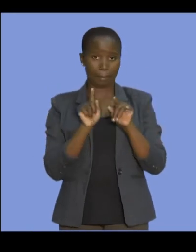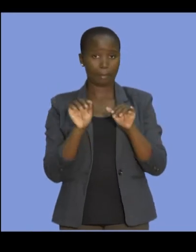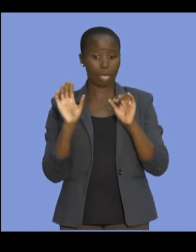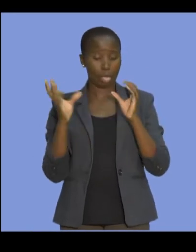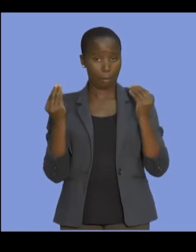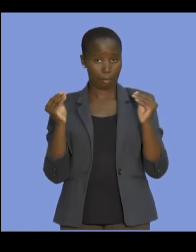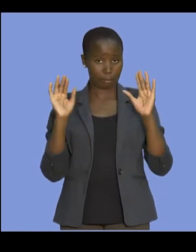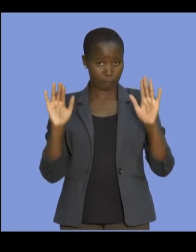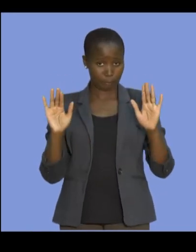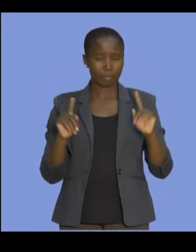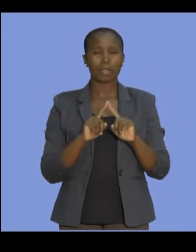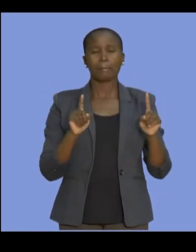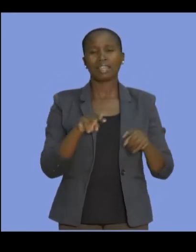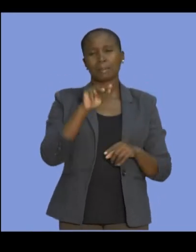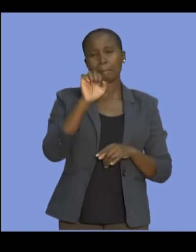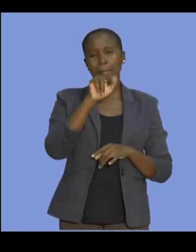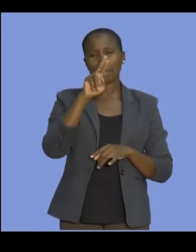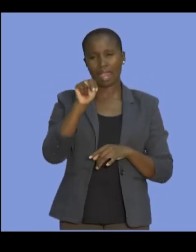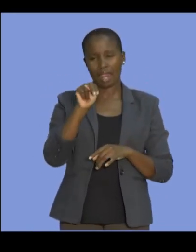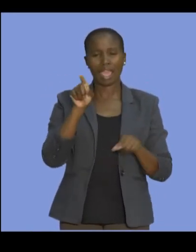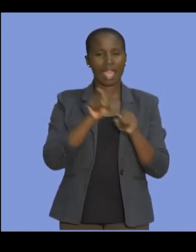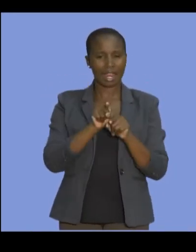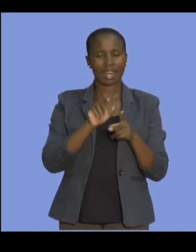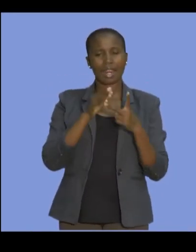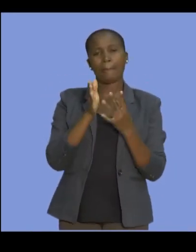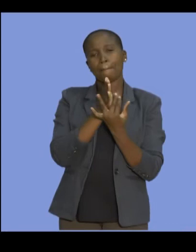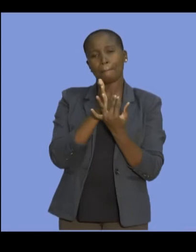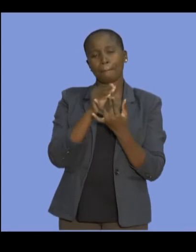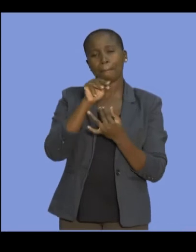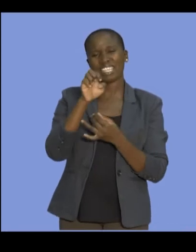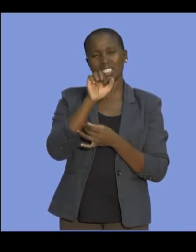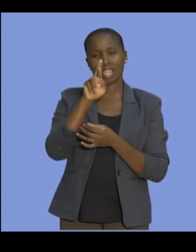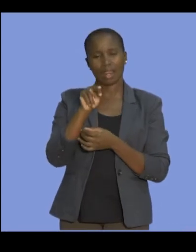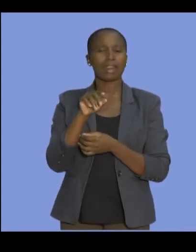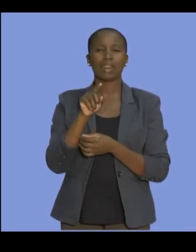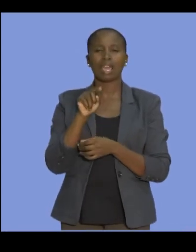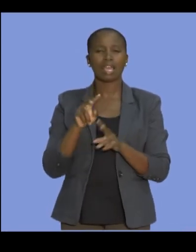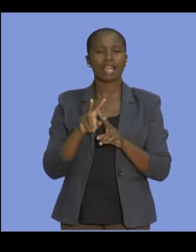the relationship between the mean and the median? Let's see that. That is